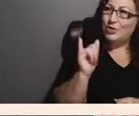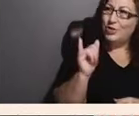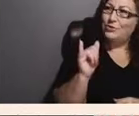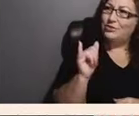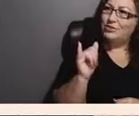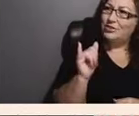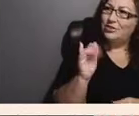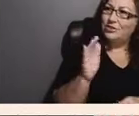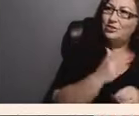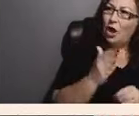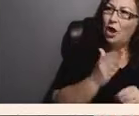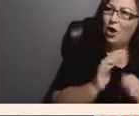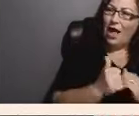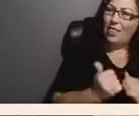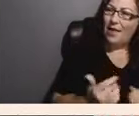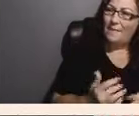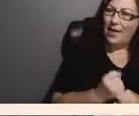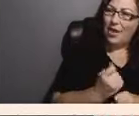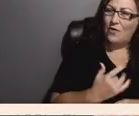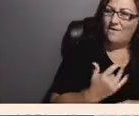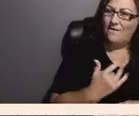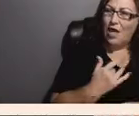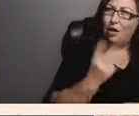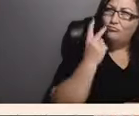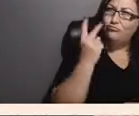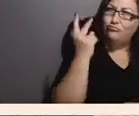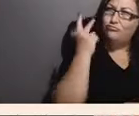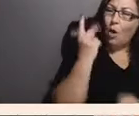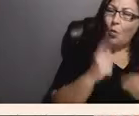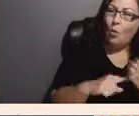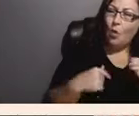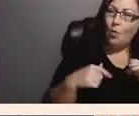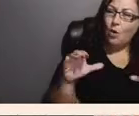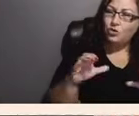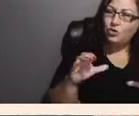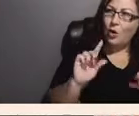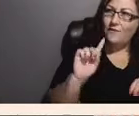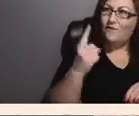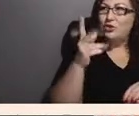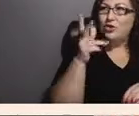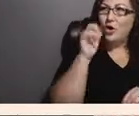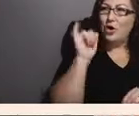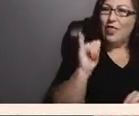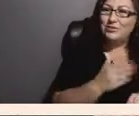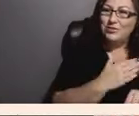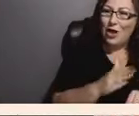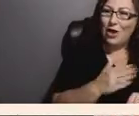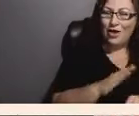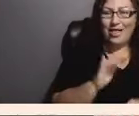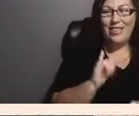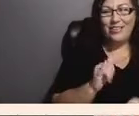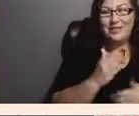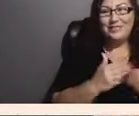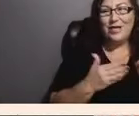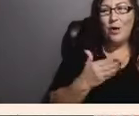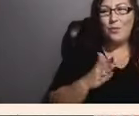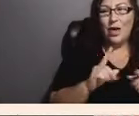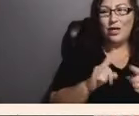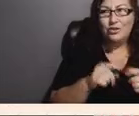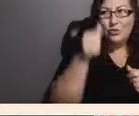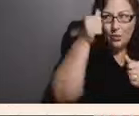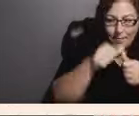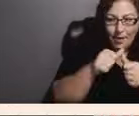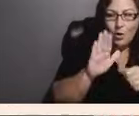you feel? And what were you doing when you first heard those songs? And those are some way to help recall some of your long-term